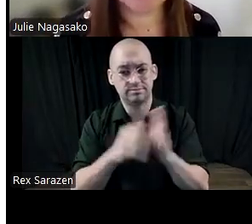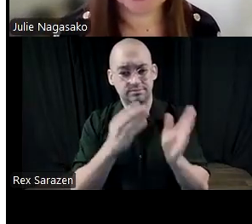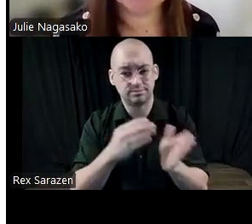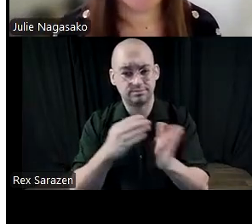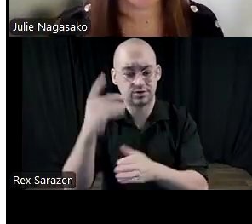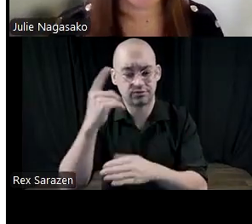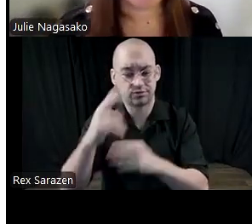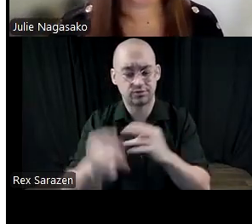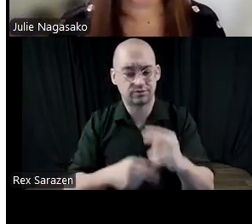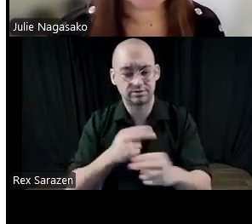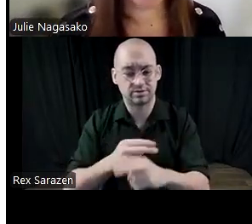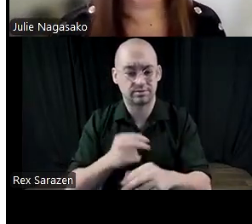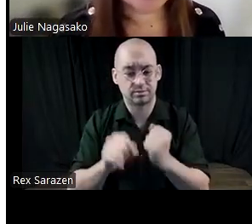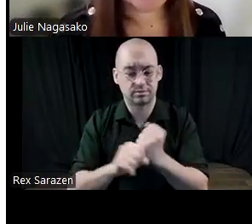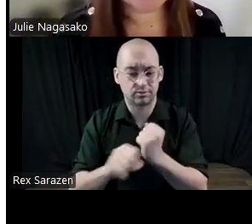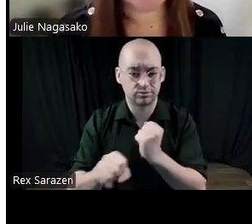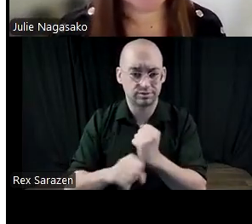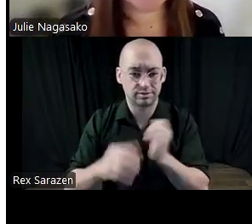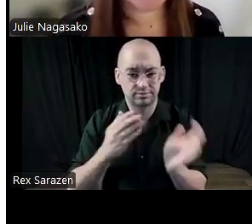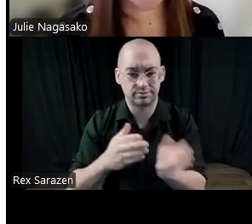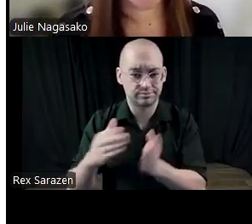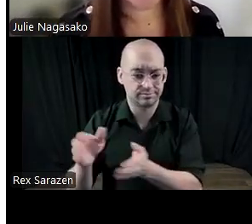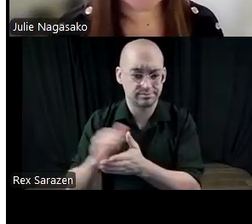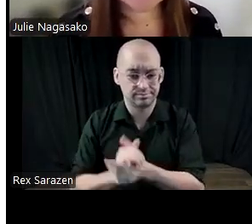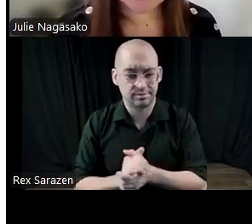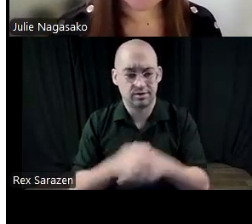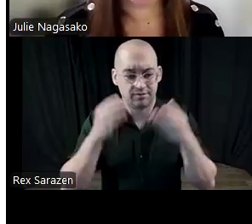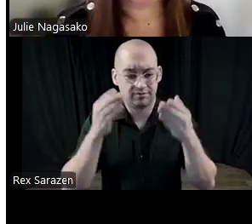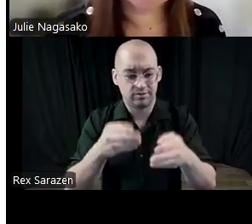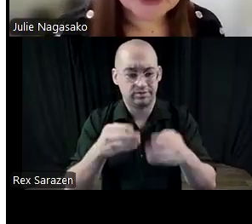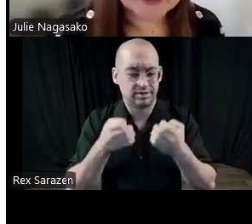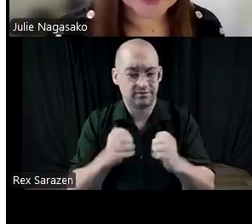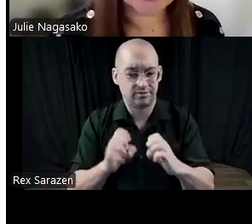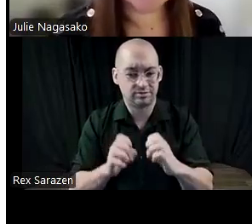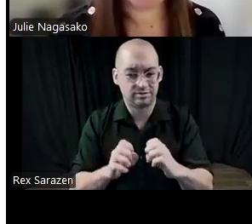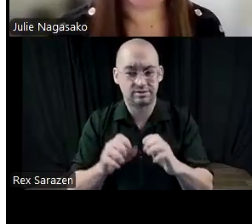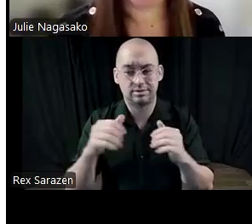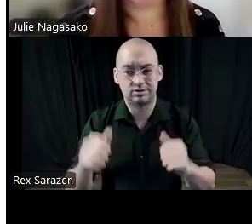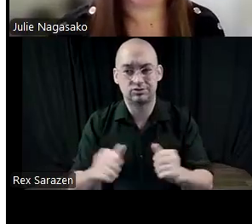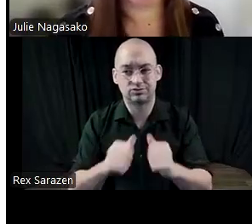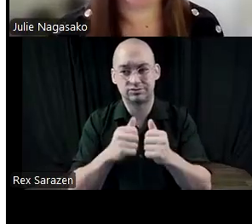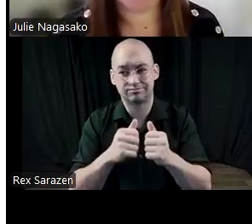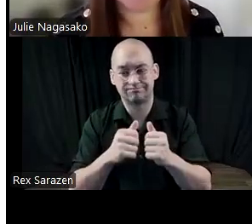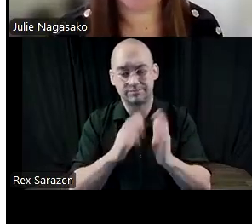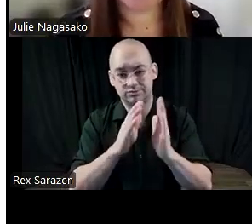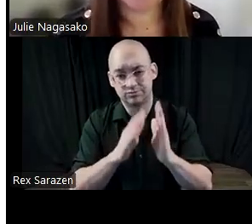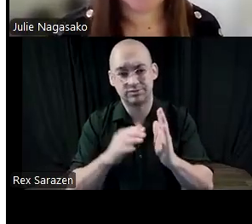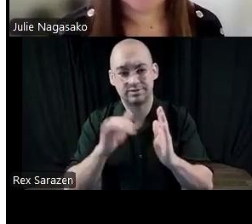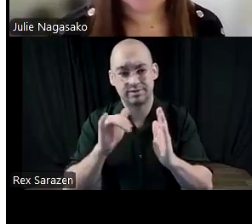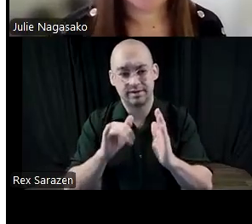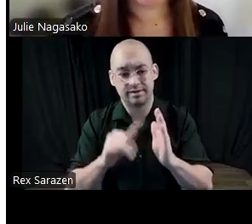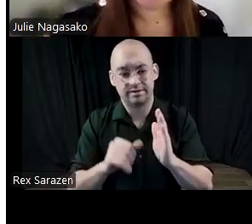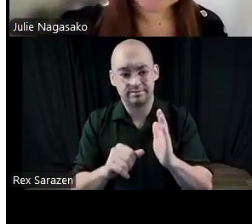and prevention. And then we want to do focused efforts to address the context of specific groups to obtain that universal